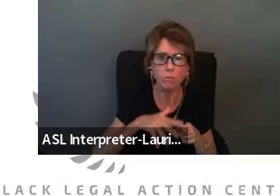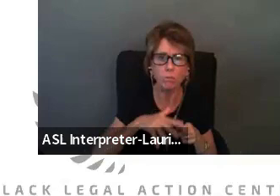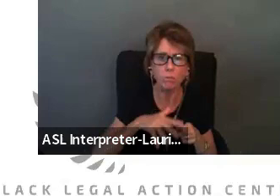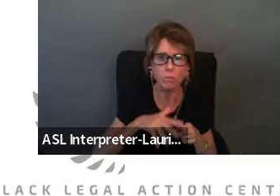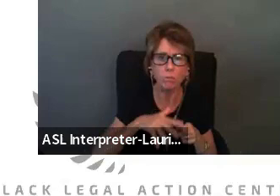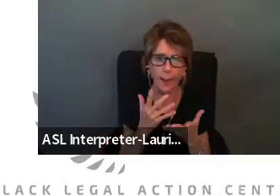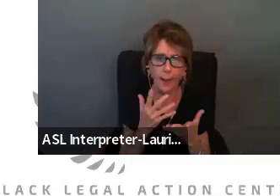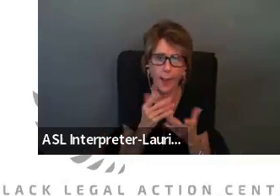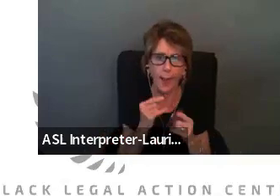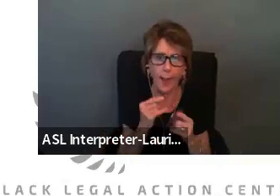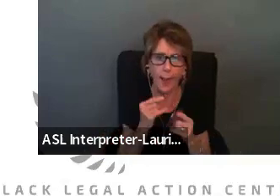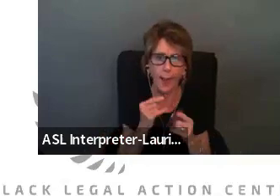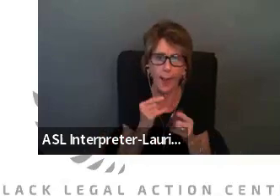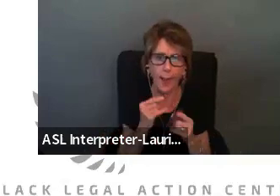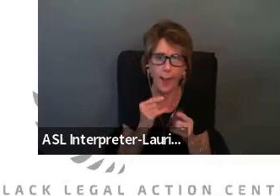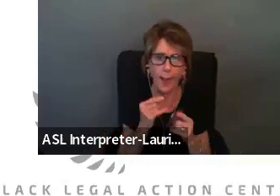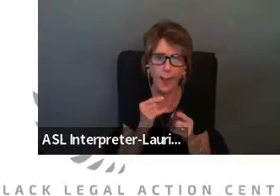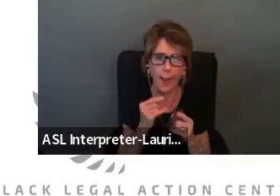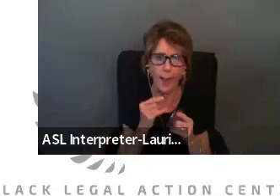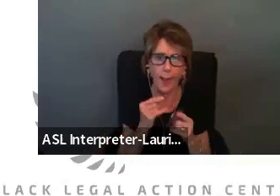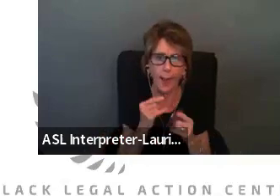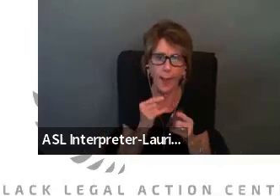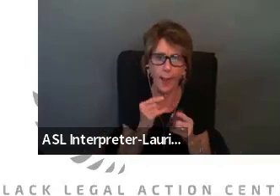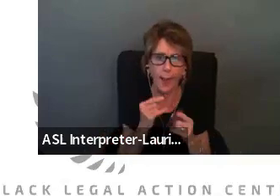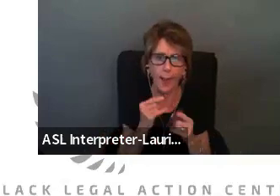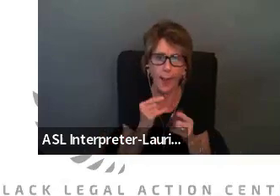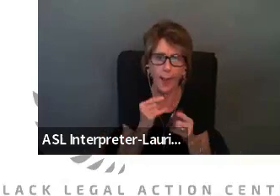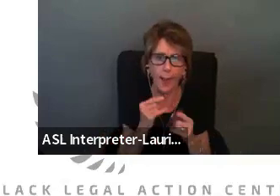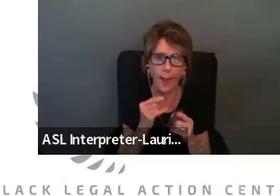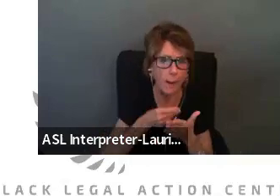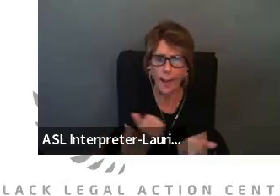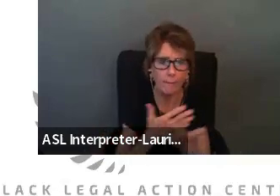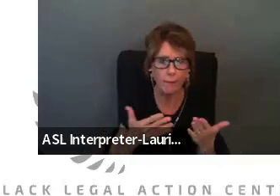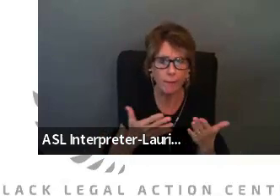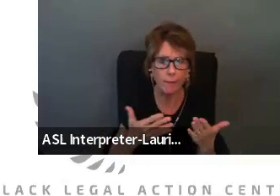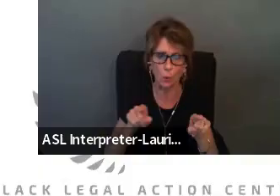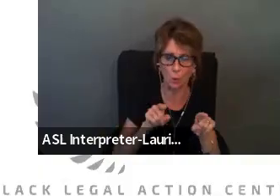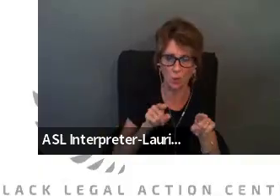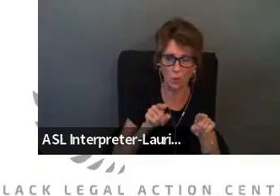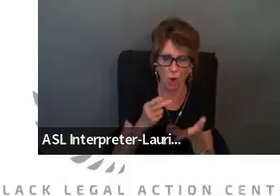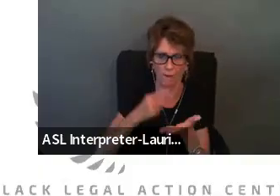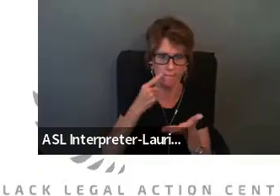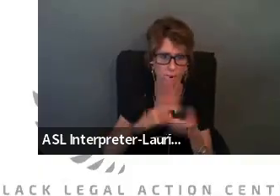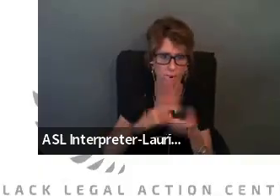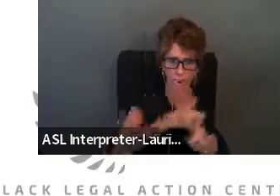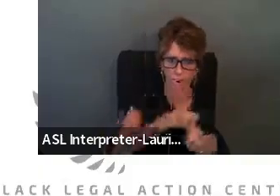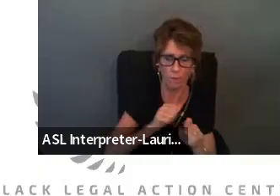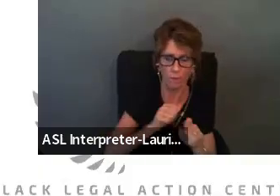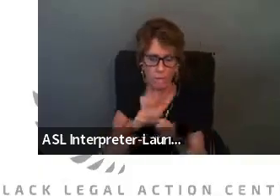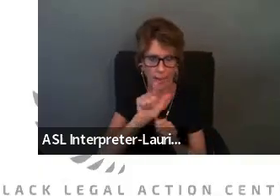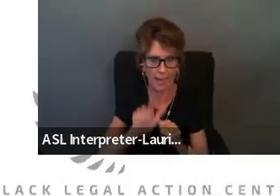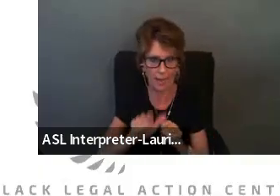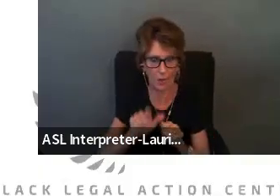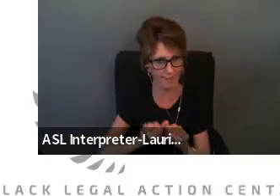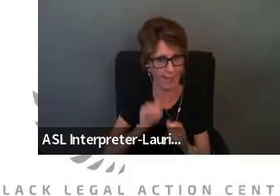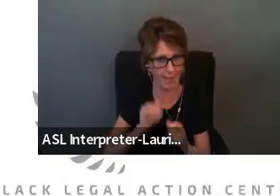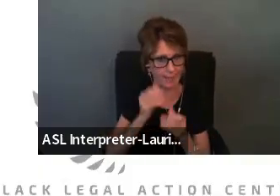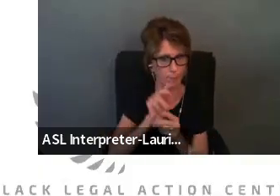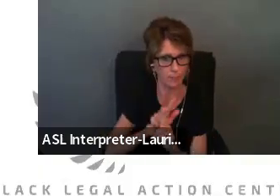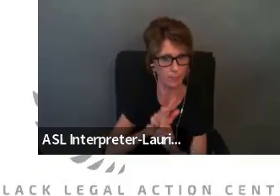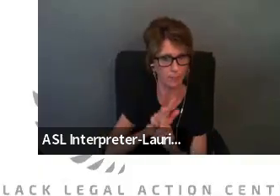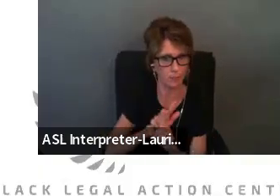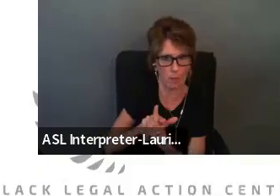circumstances within your arrangement between you and your landlord. So that's what's relevant. It might